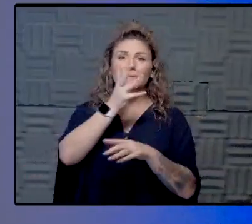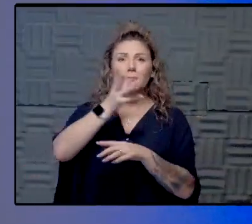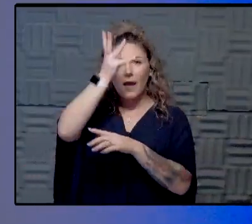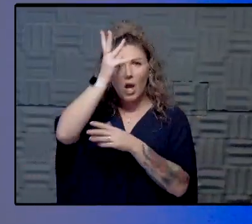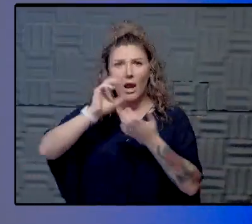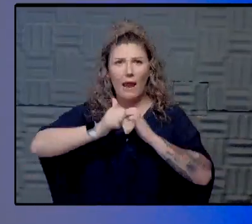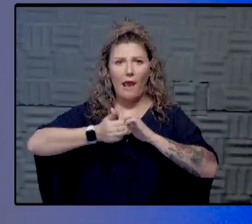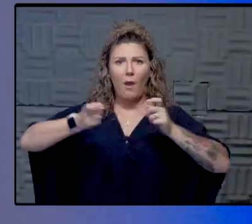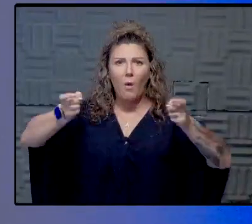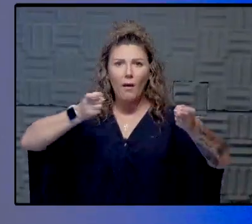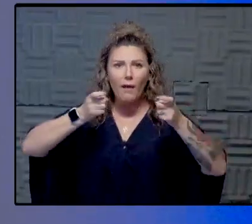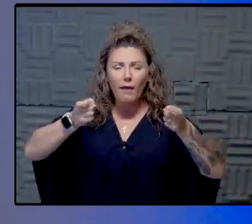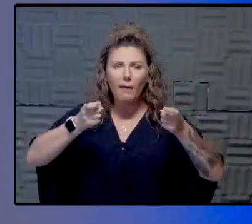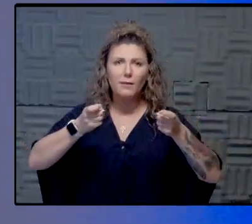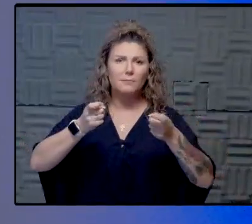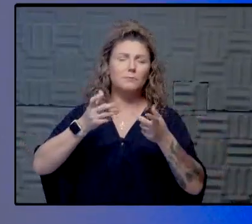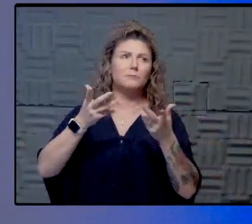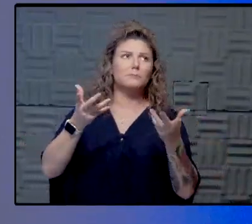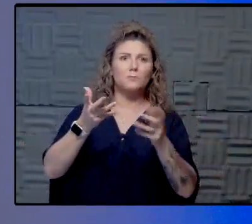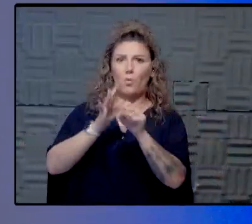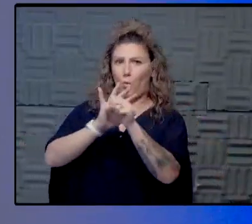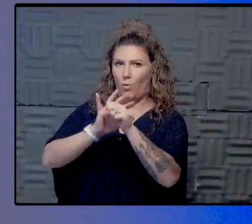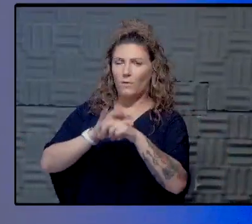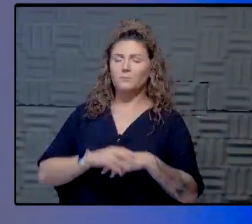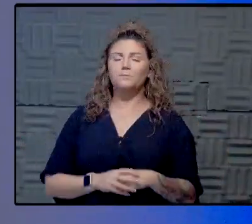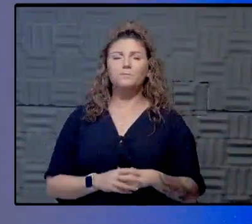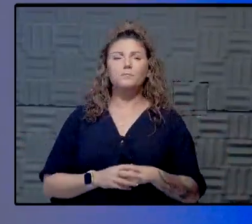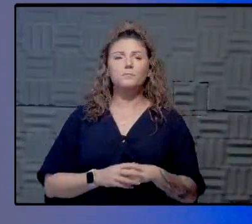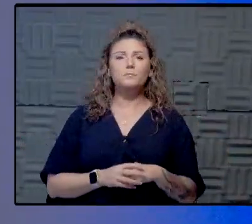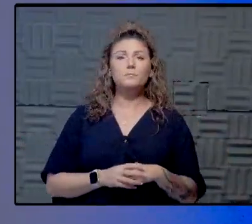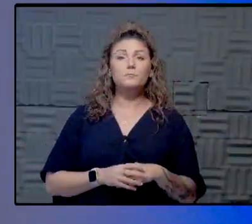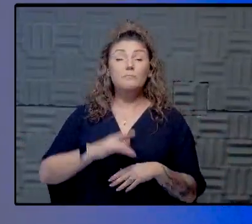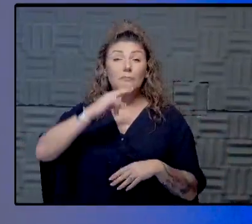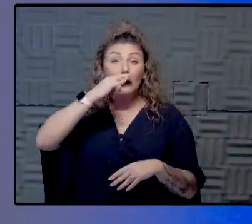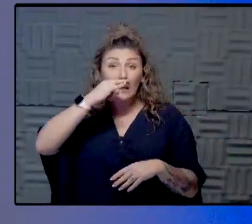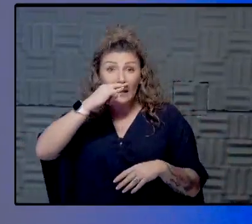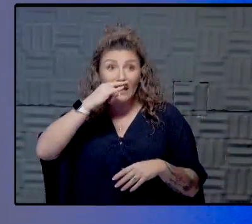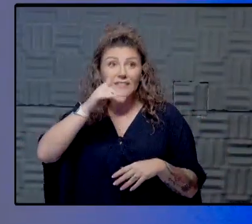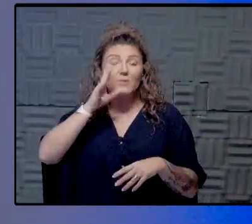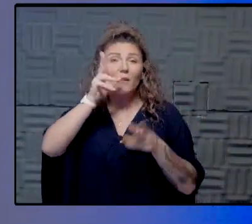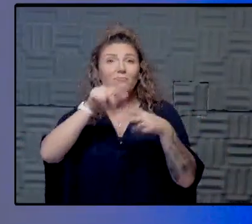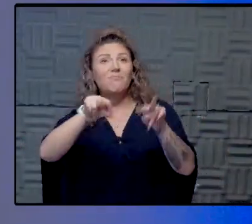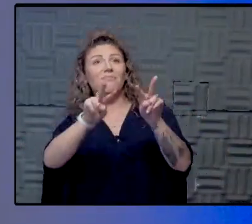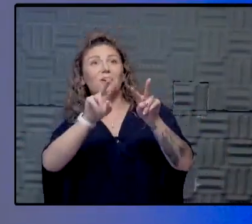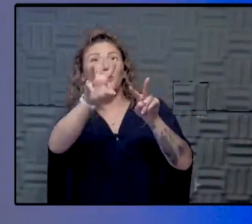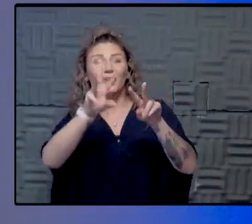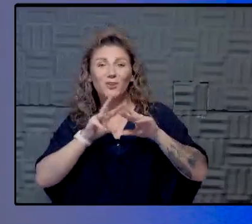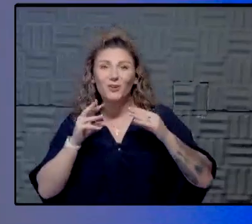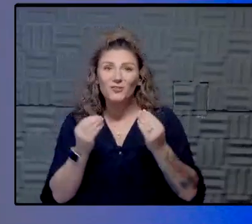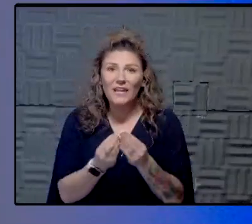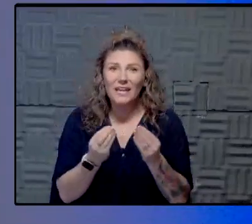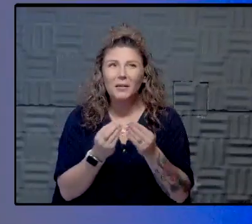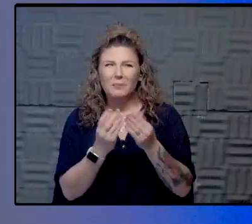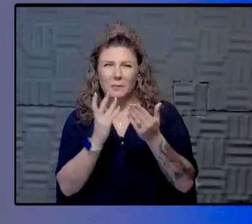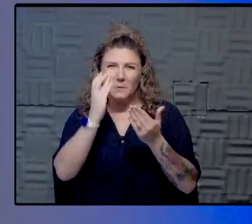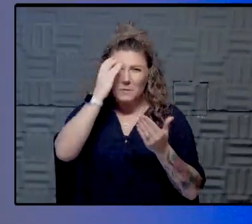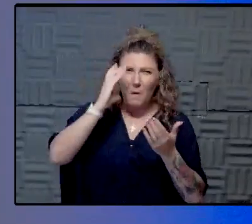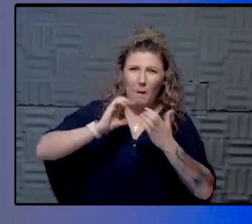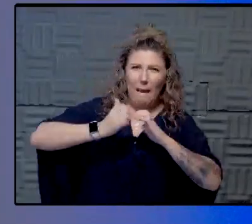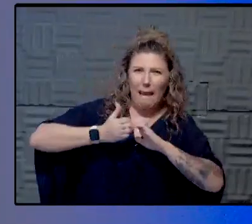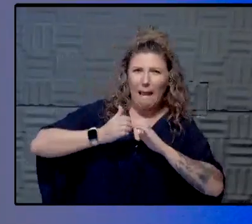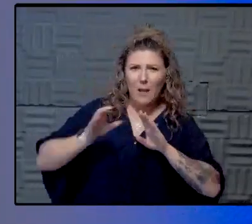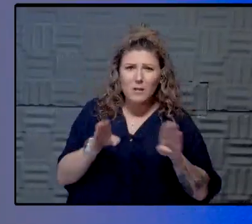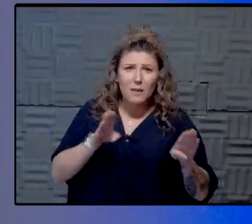handled the situation. We know that kids really look to their families to know how to